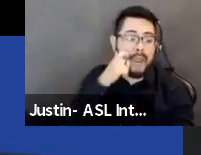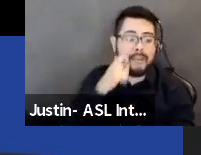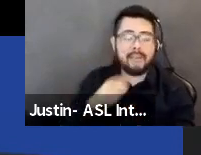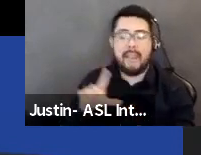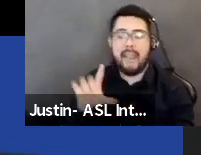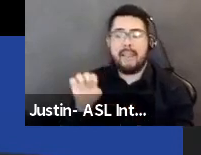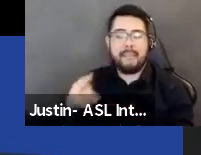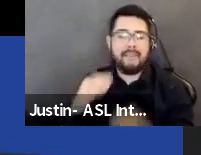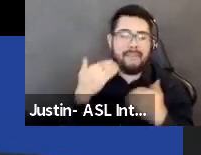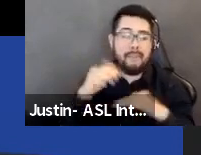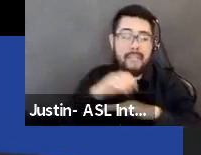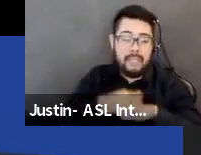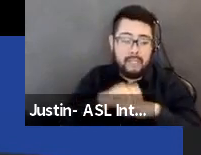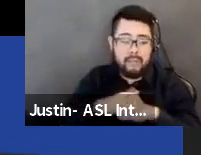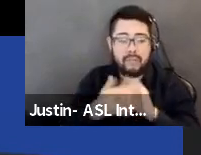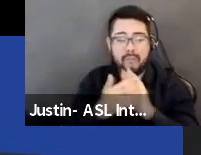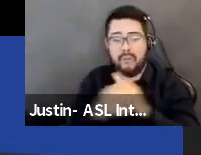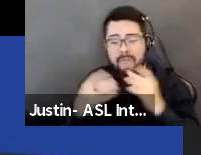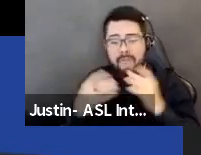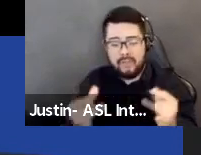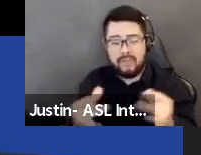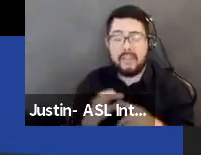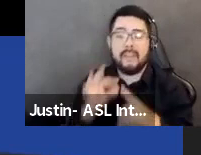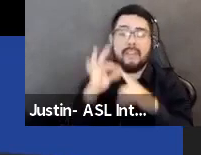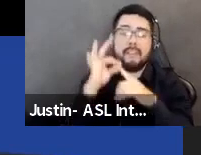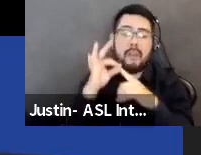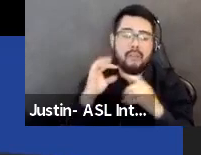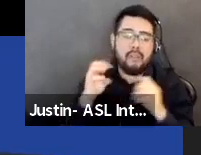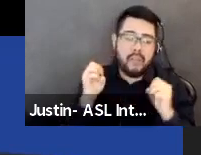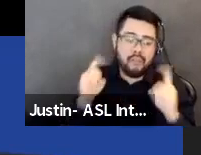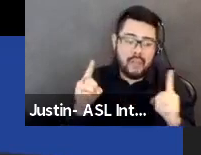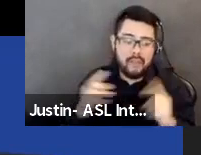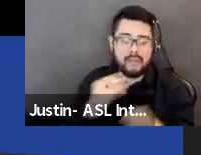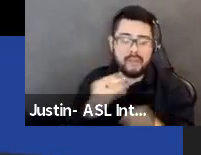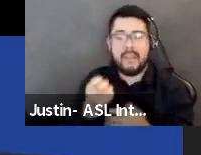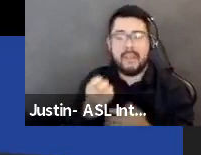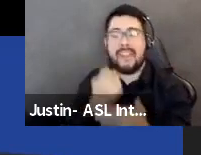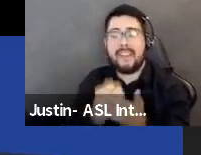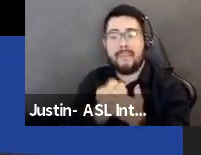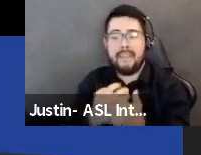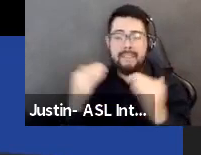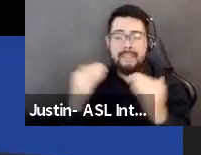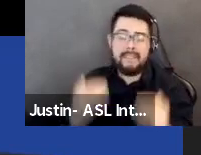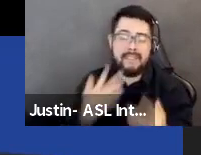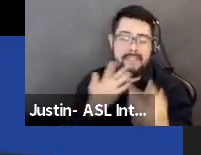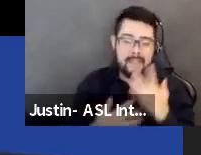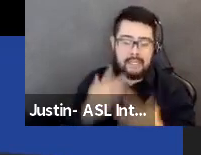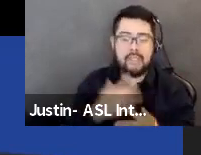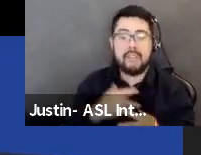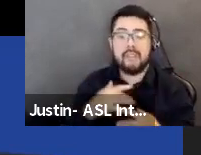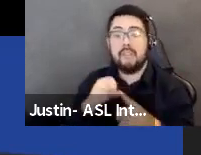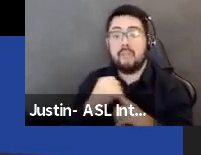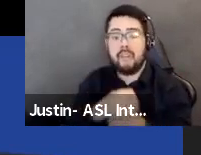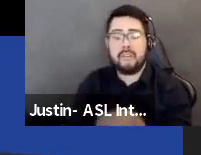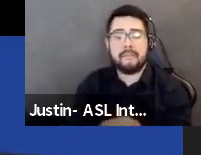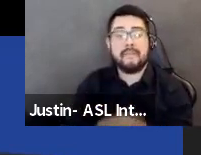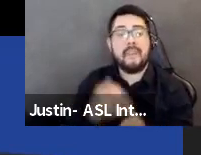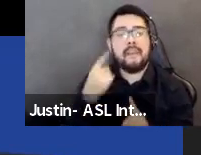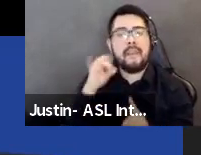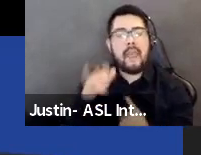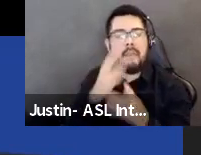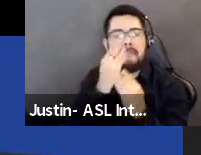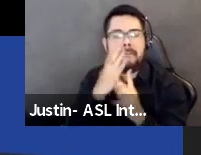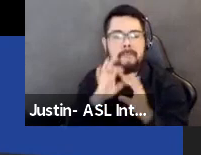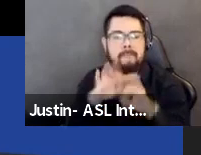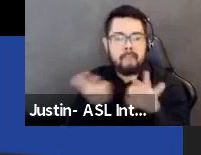diverse learners and low-income families are students who are in economically disadvantaged situations demographics are important i think